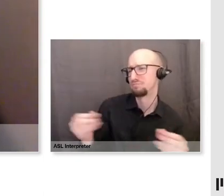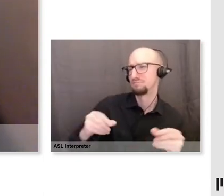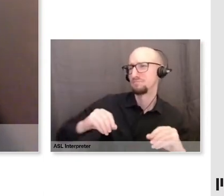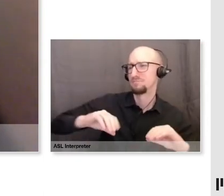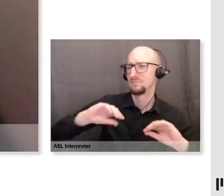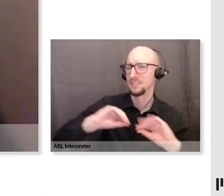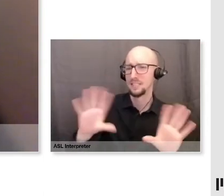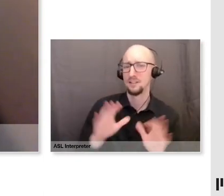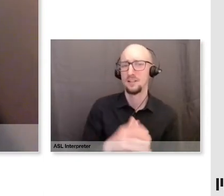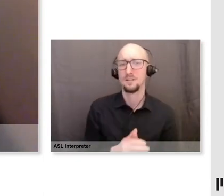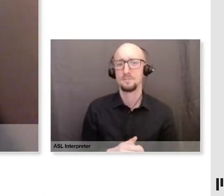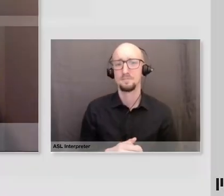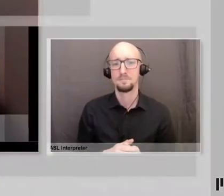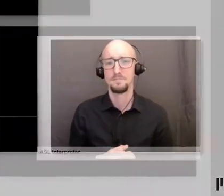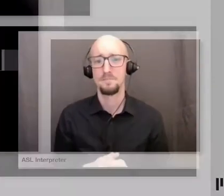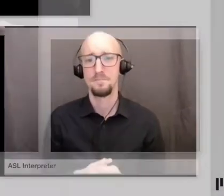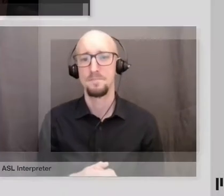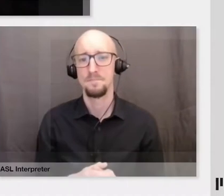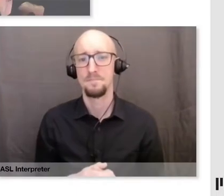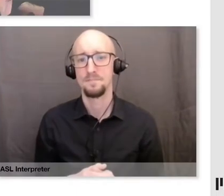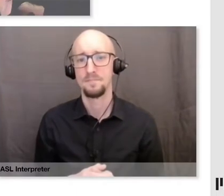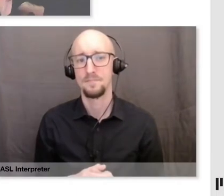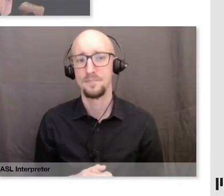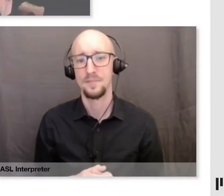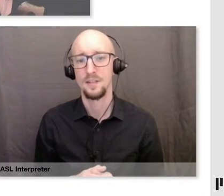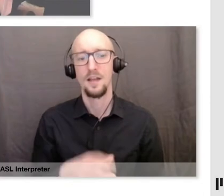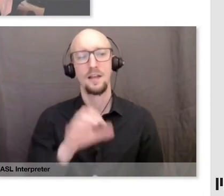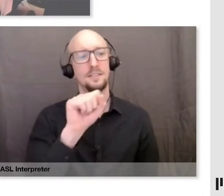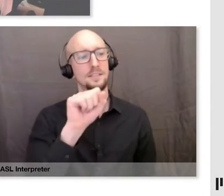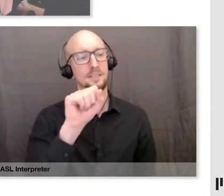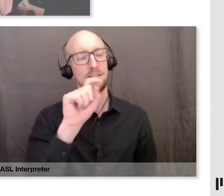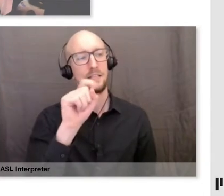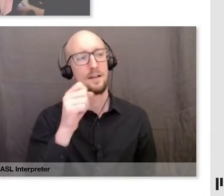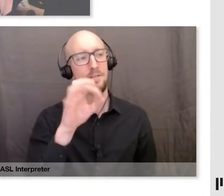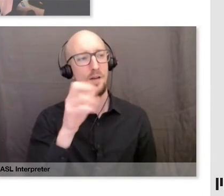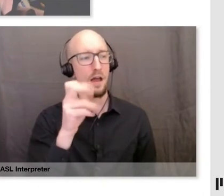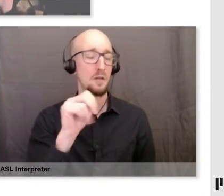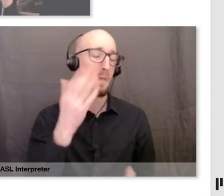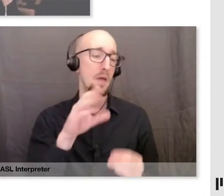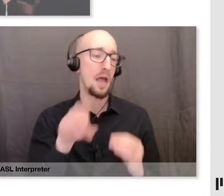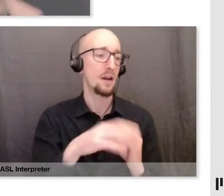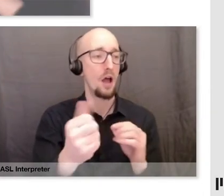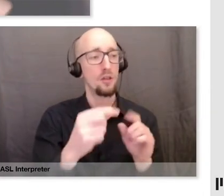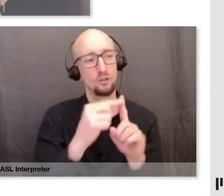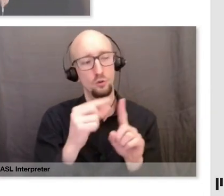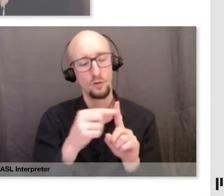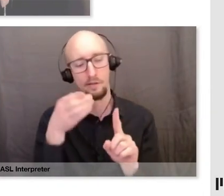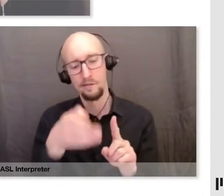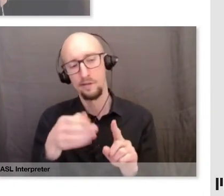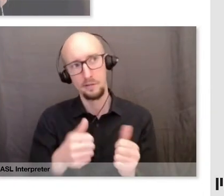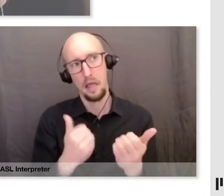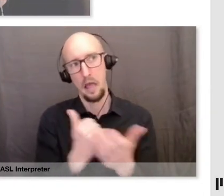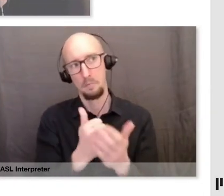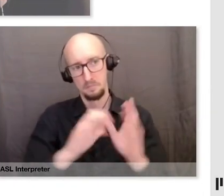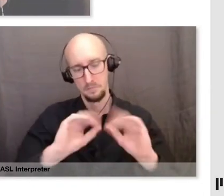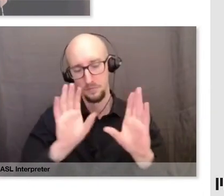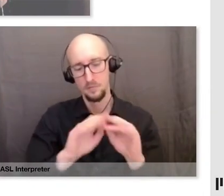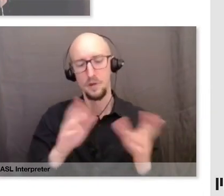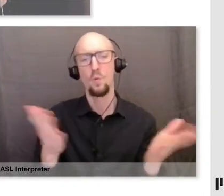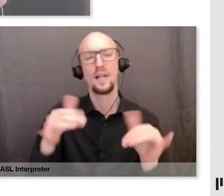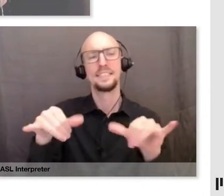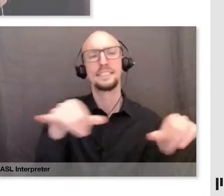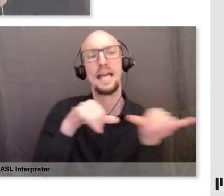form, I mean, maybe another term to put in here is standards. I mean, what kinds of standards did you